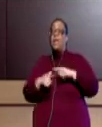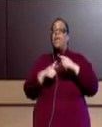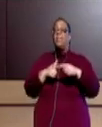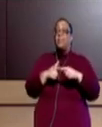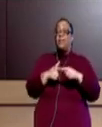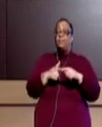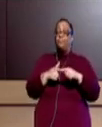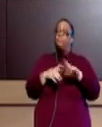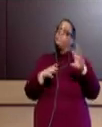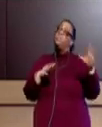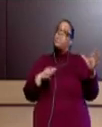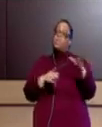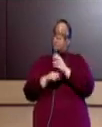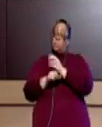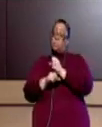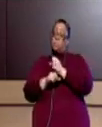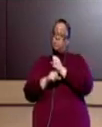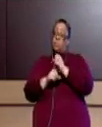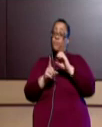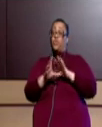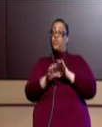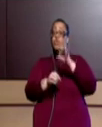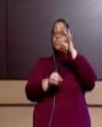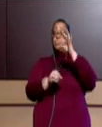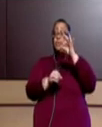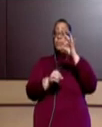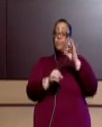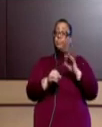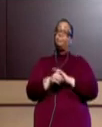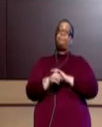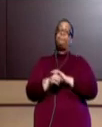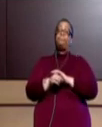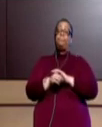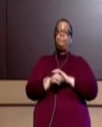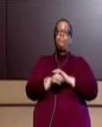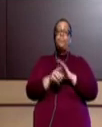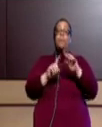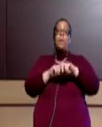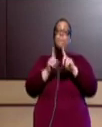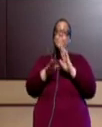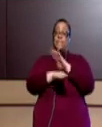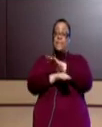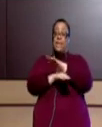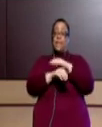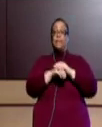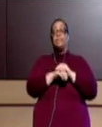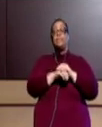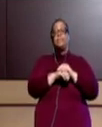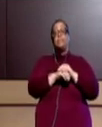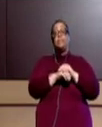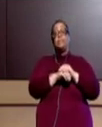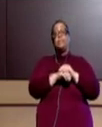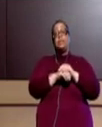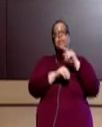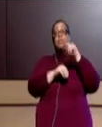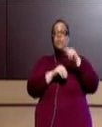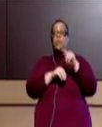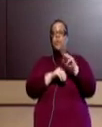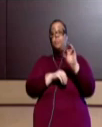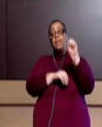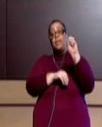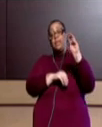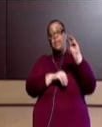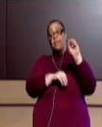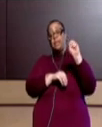your spirit. And then he begins to crush your spirit. But tonight, you're going to be like Samson. There's